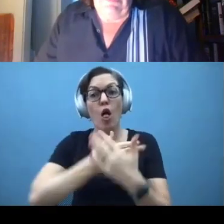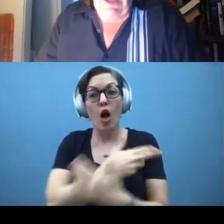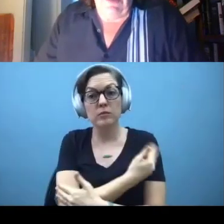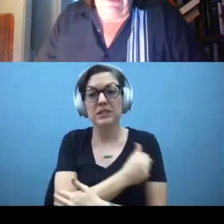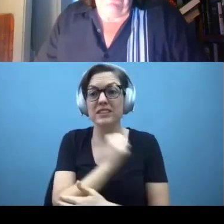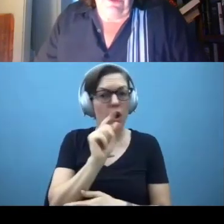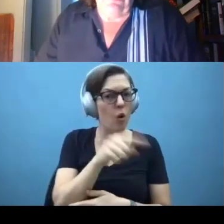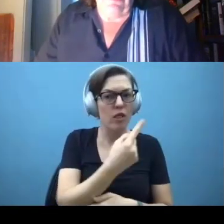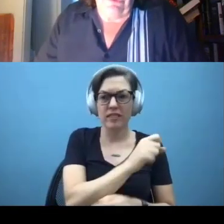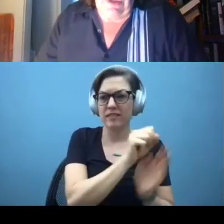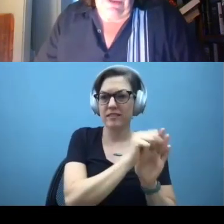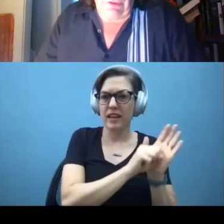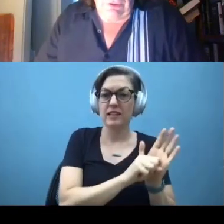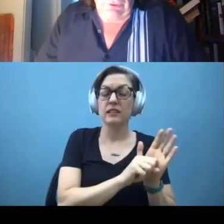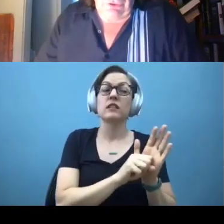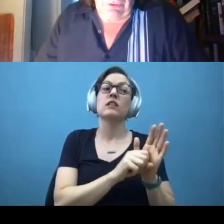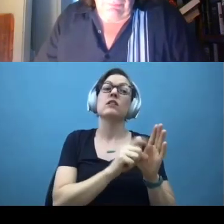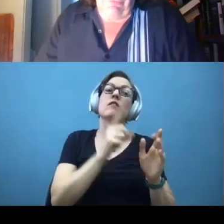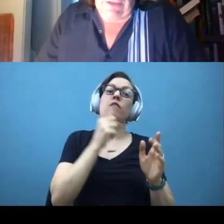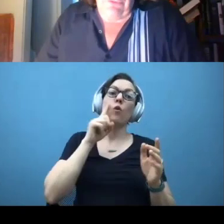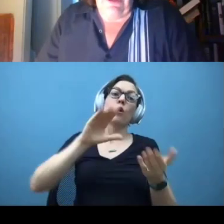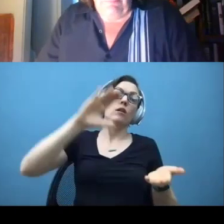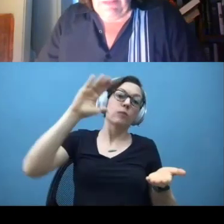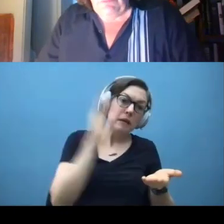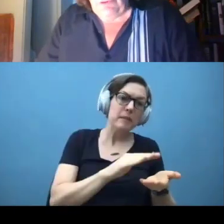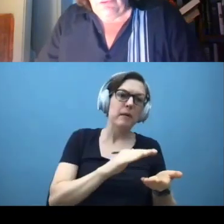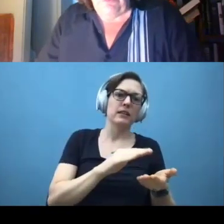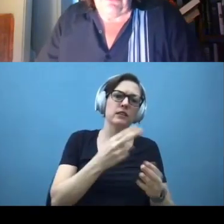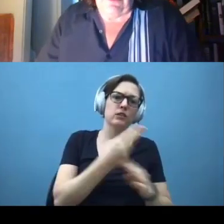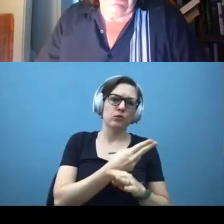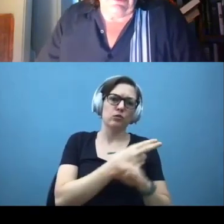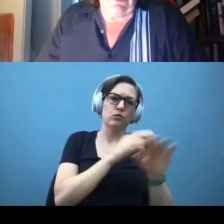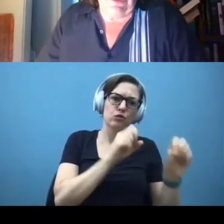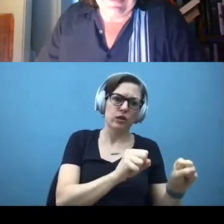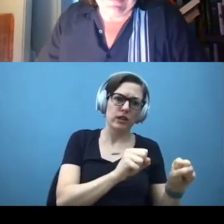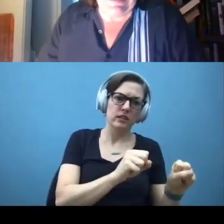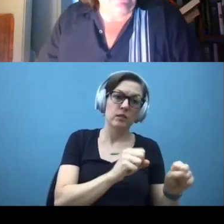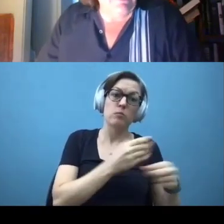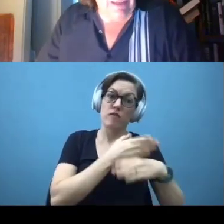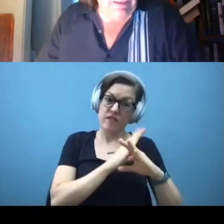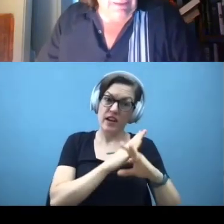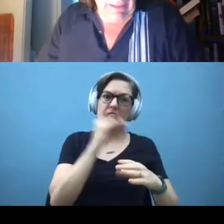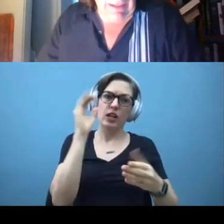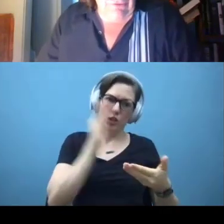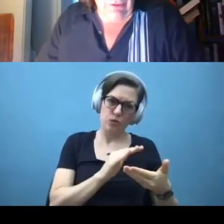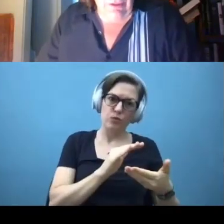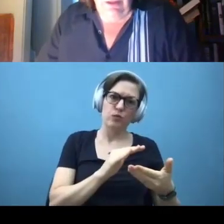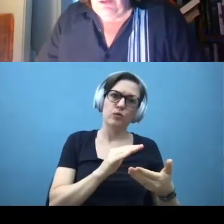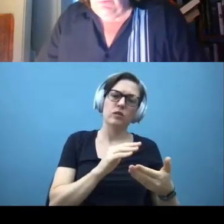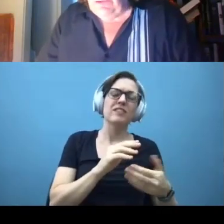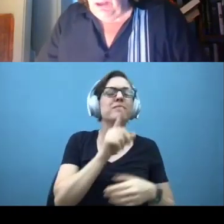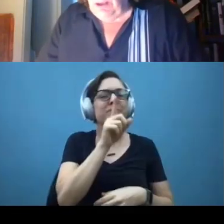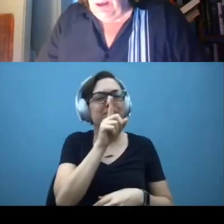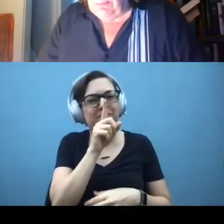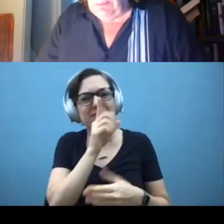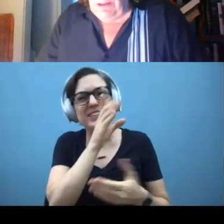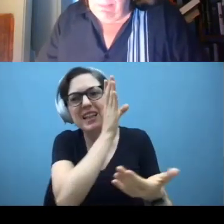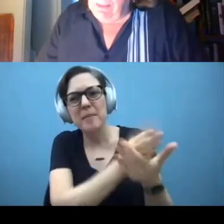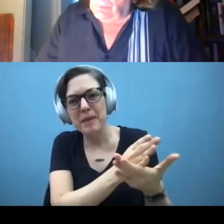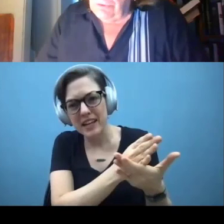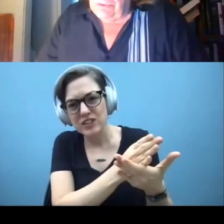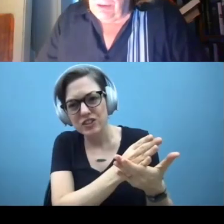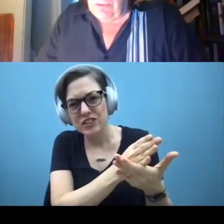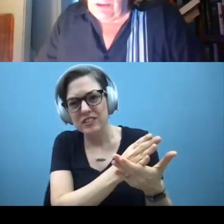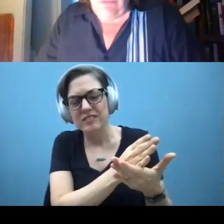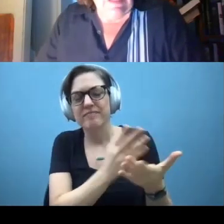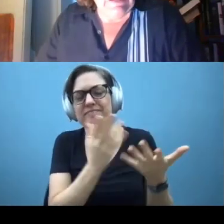to minimize the use of restraint and seclusion, prevention and minimal use of restraint and seclusion. It doesn't say elimination, which, I think